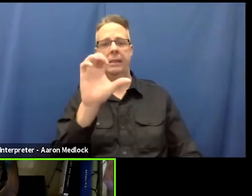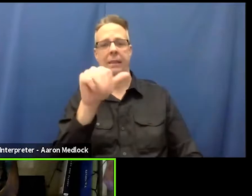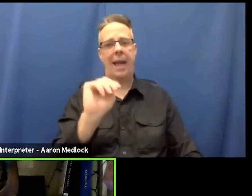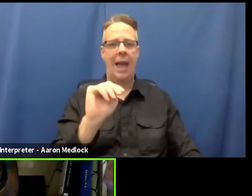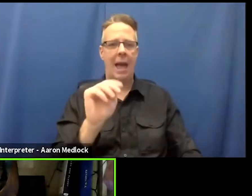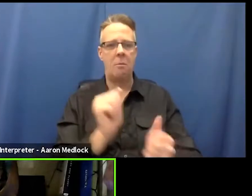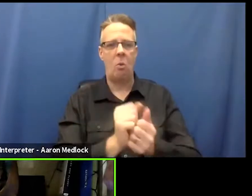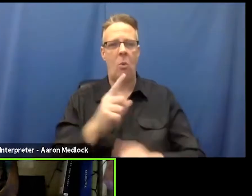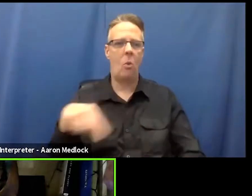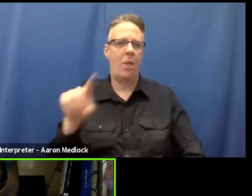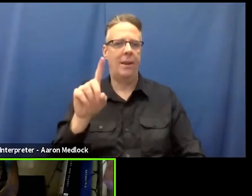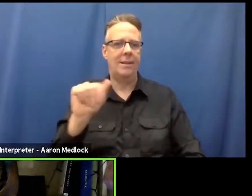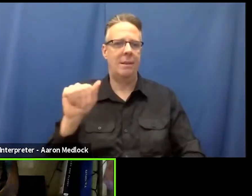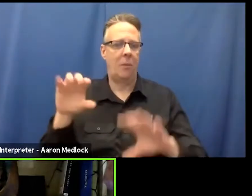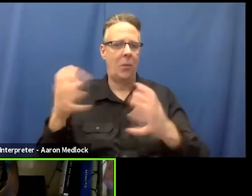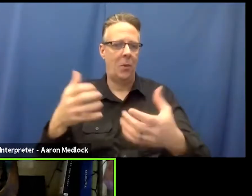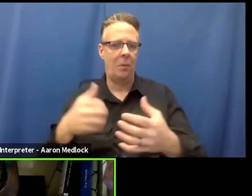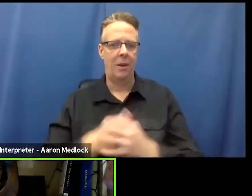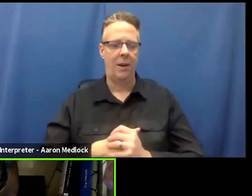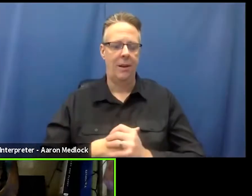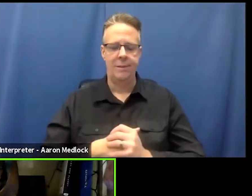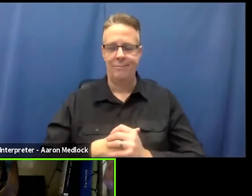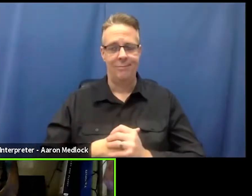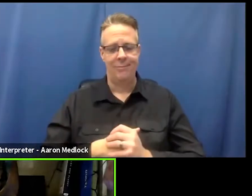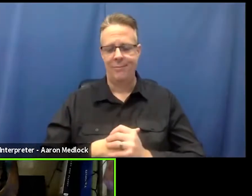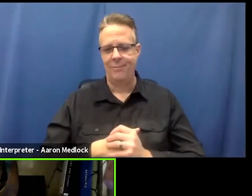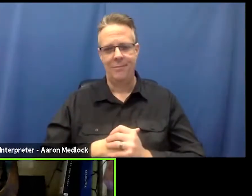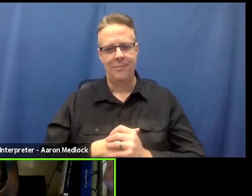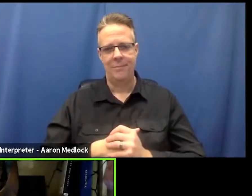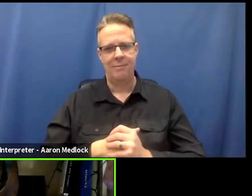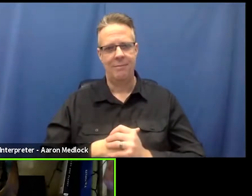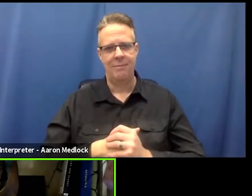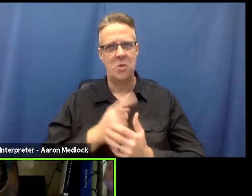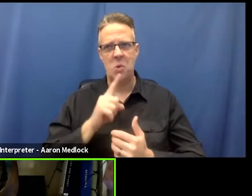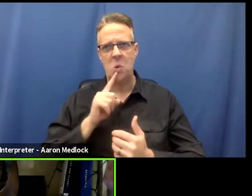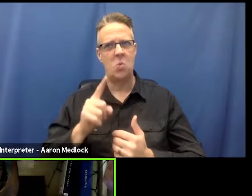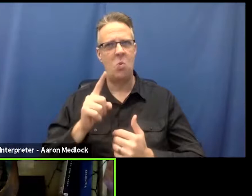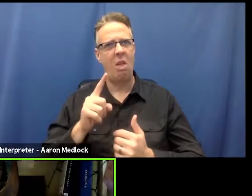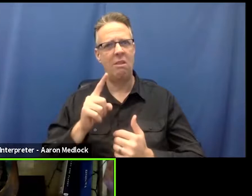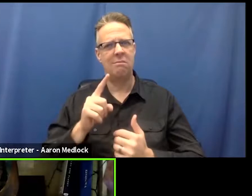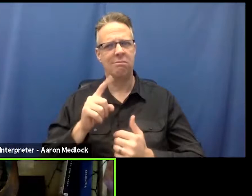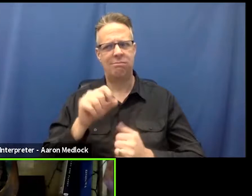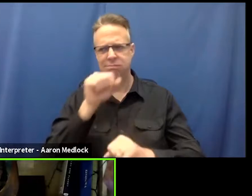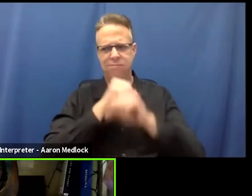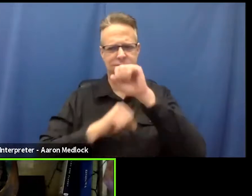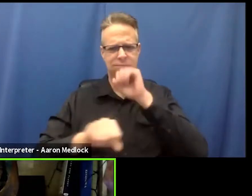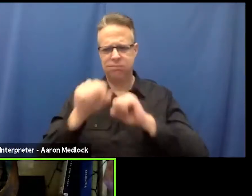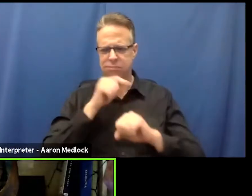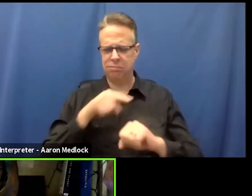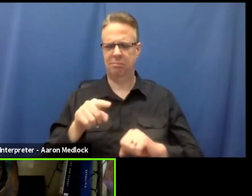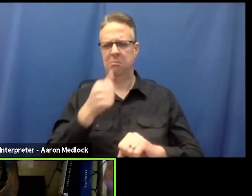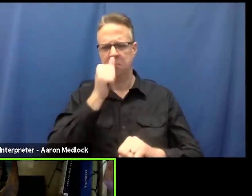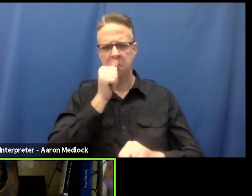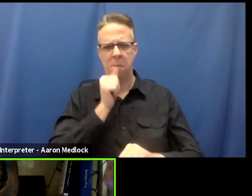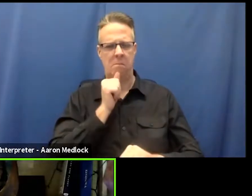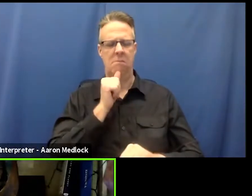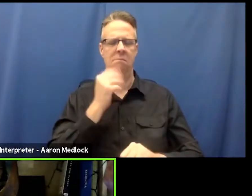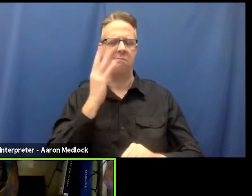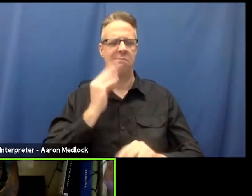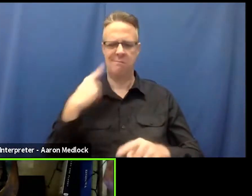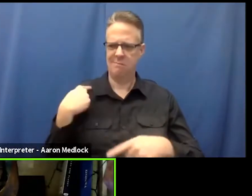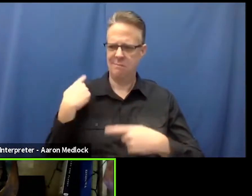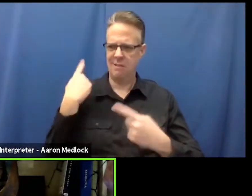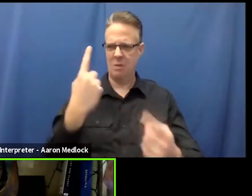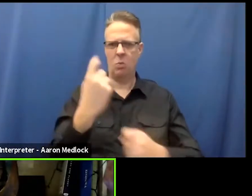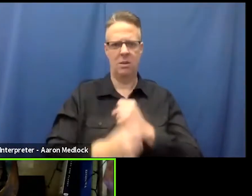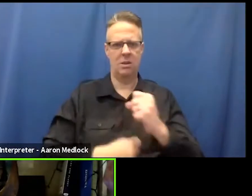allegedly pulling, which is really difficult and really painful for people who've already gone through so much in the last